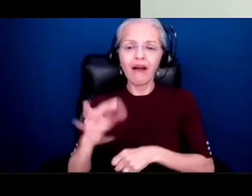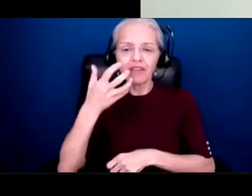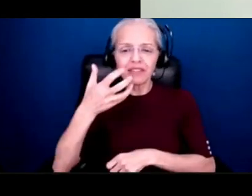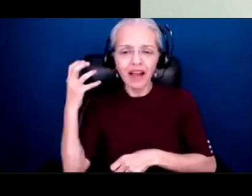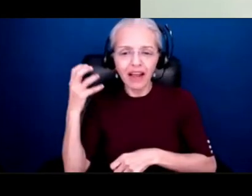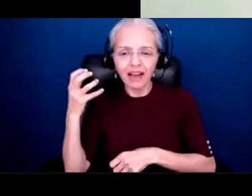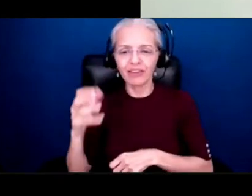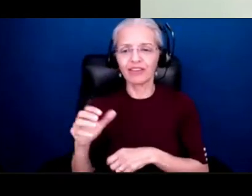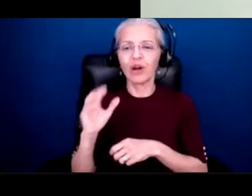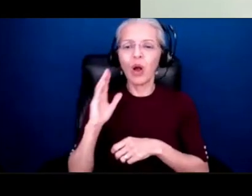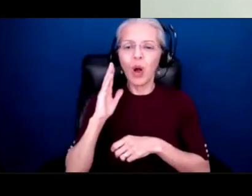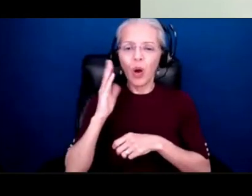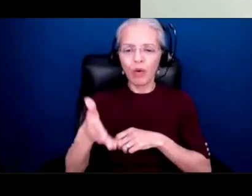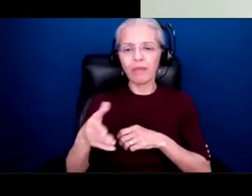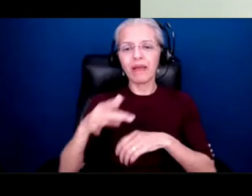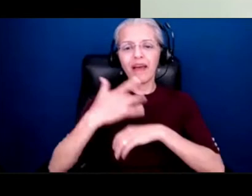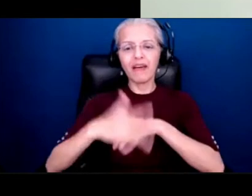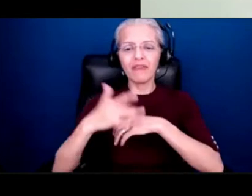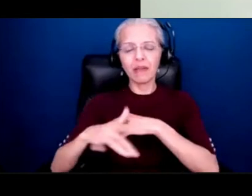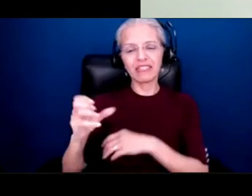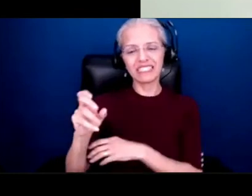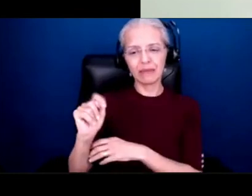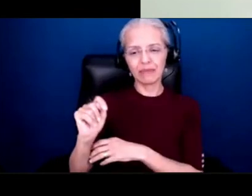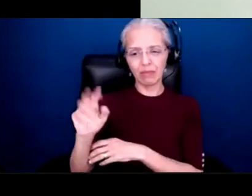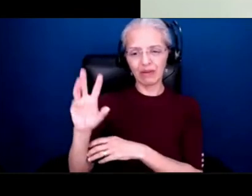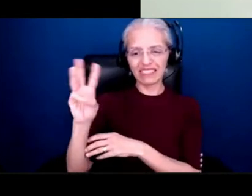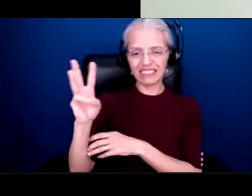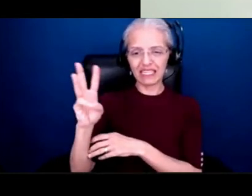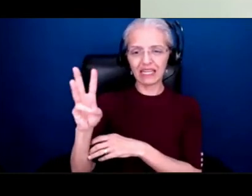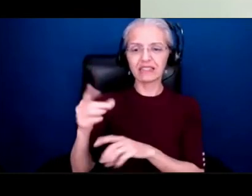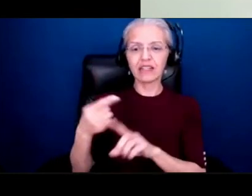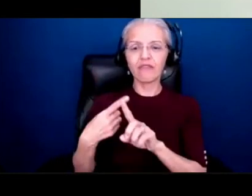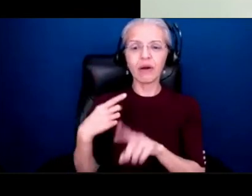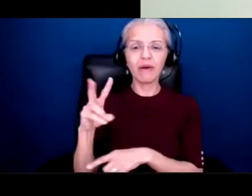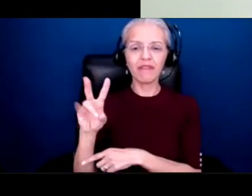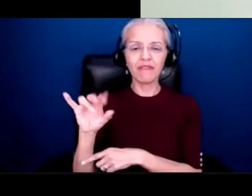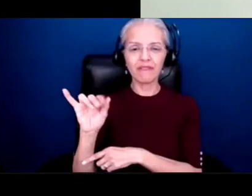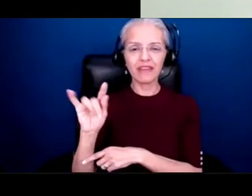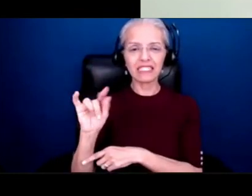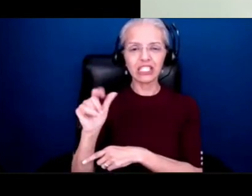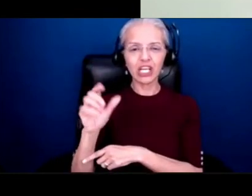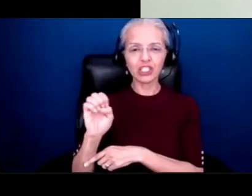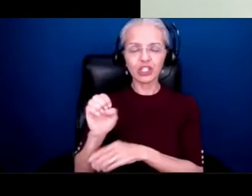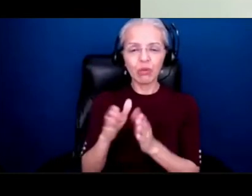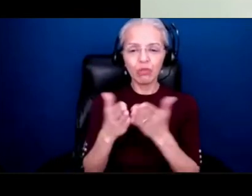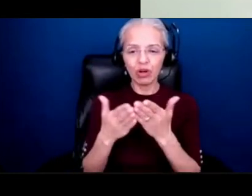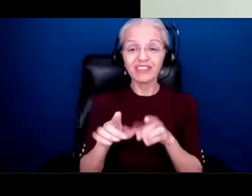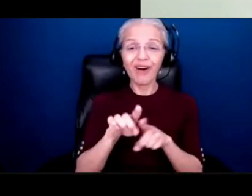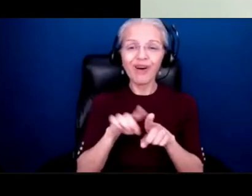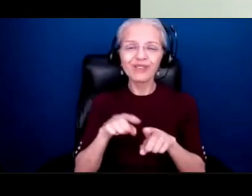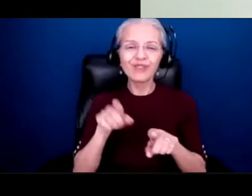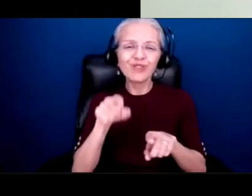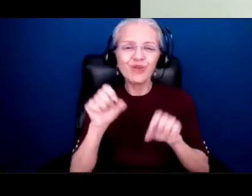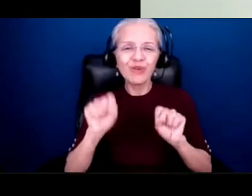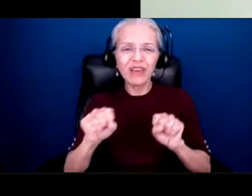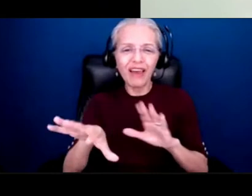Books. You can also find her on Twitter at SFDireWolf.